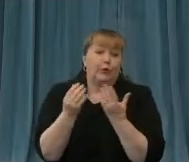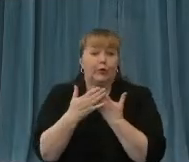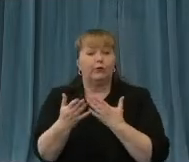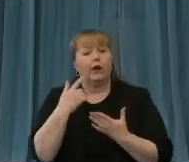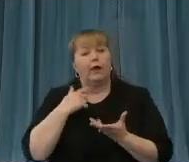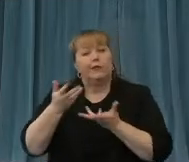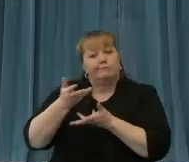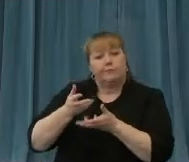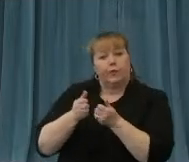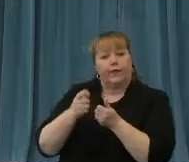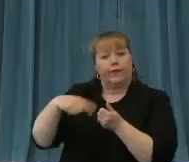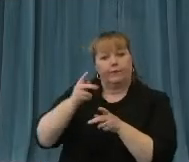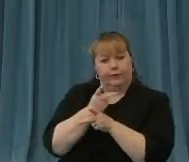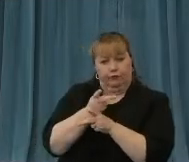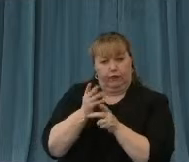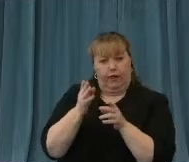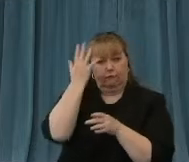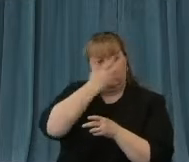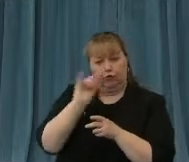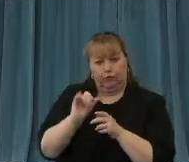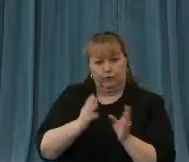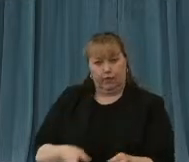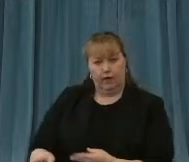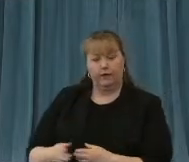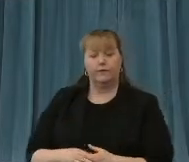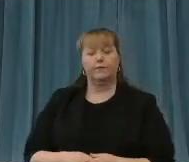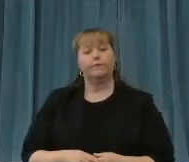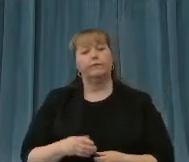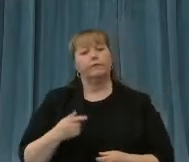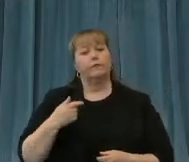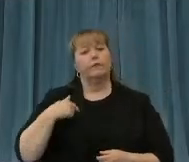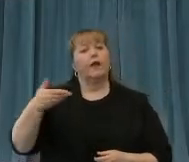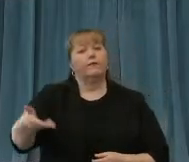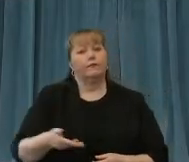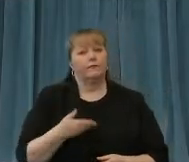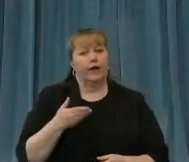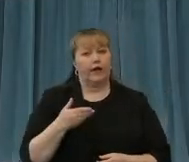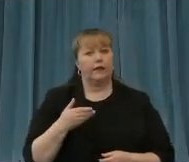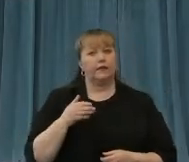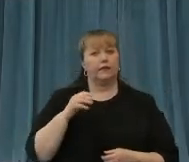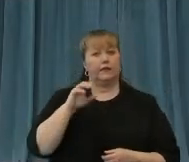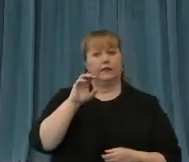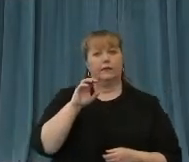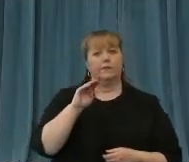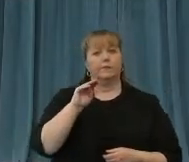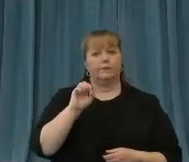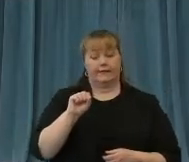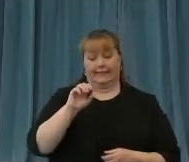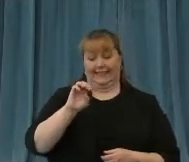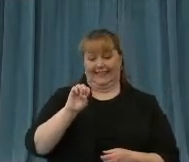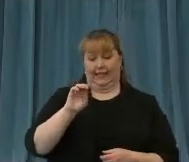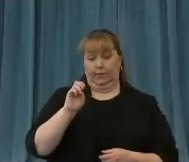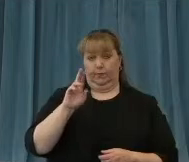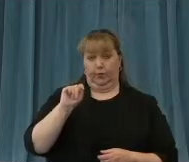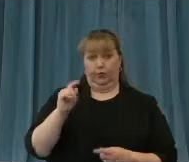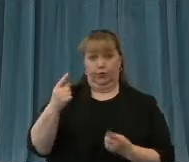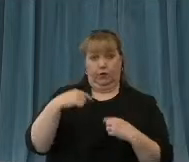I've invited Superintendent Ebert to be here with us today to talk a little bit more about this step and what it means for